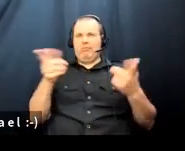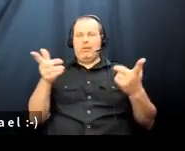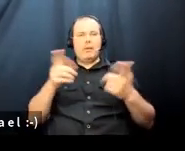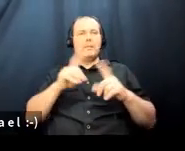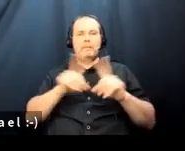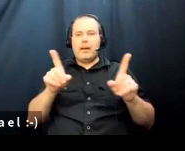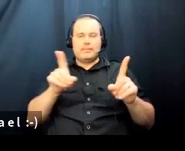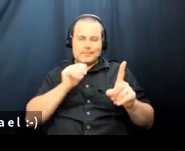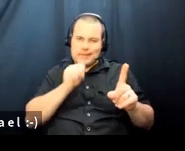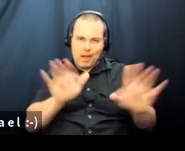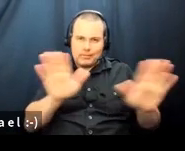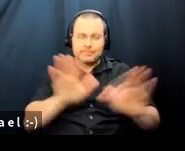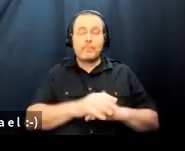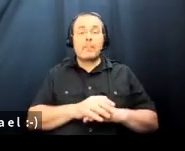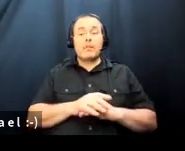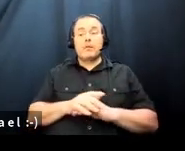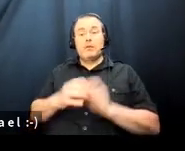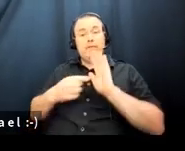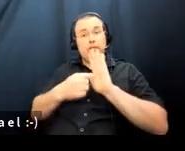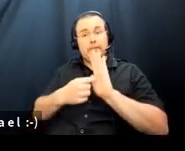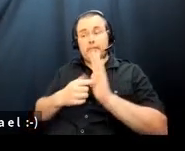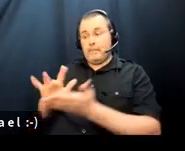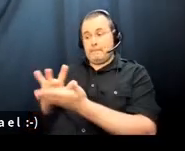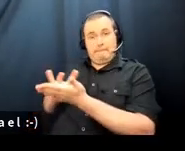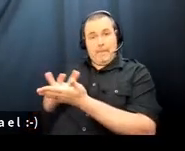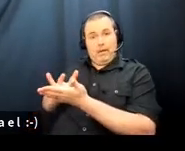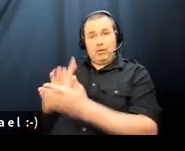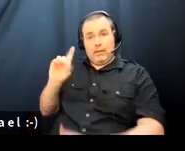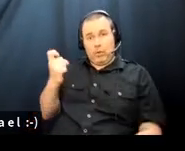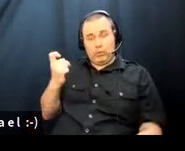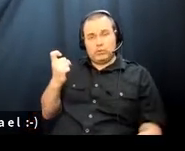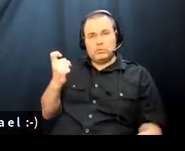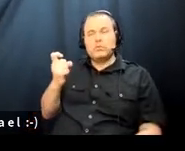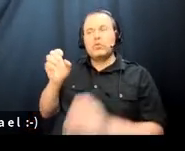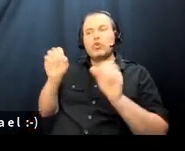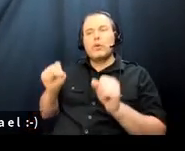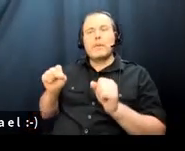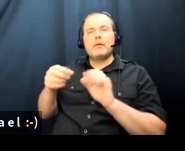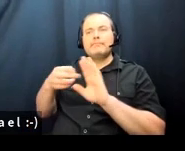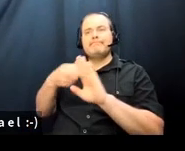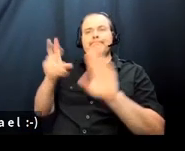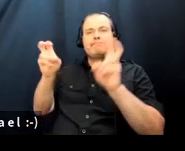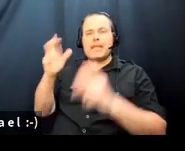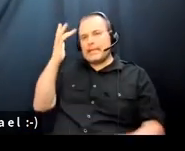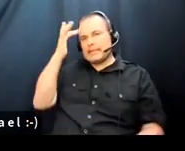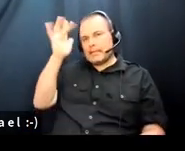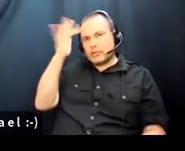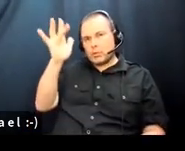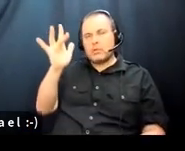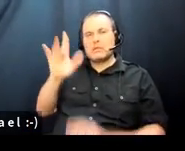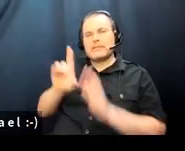A medical diagnosis, for example, would be intellectual developmental disability